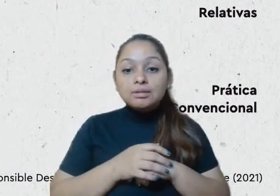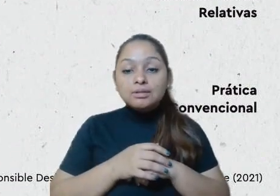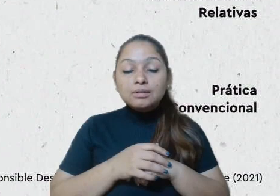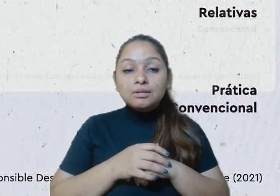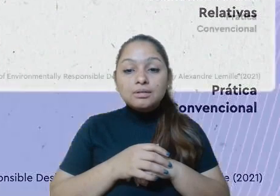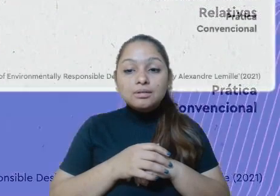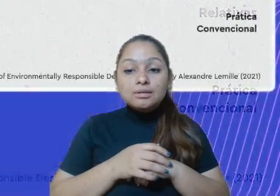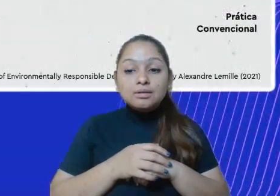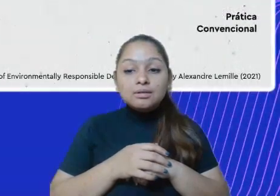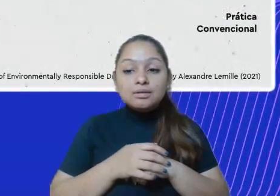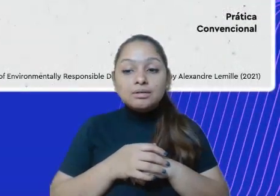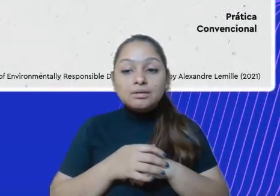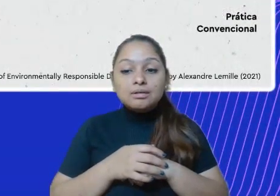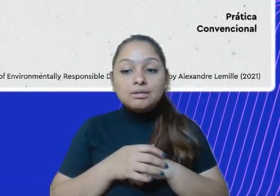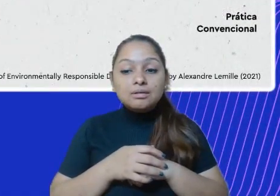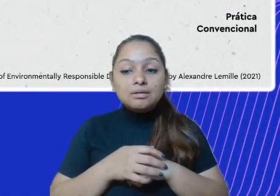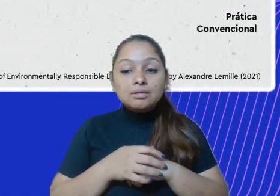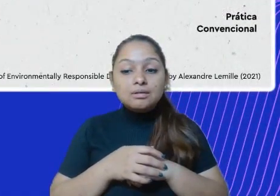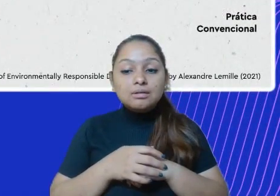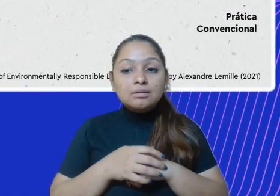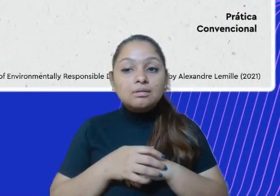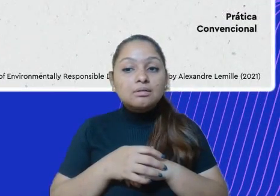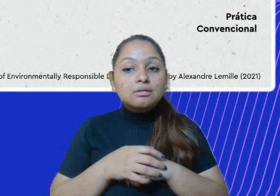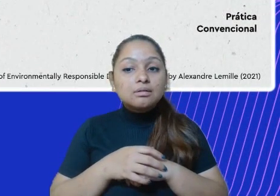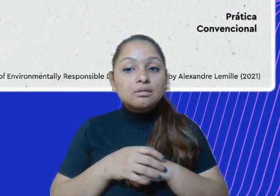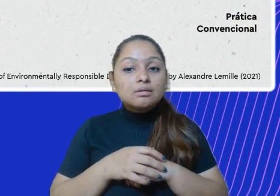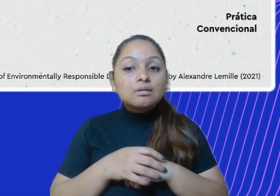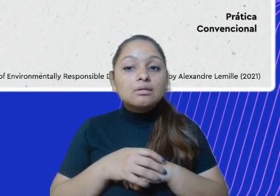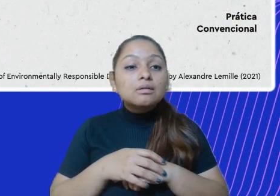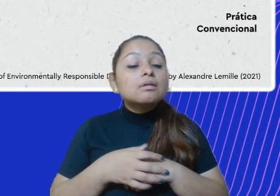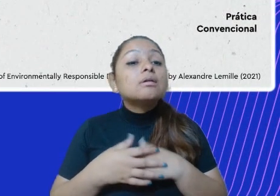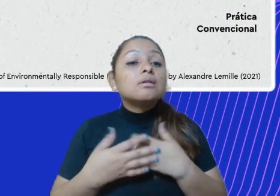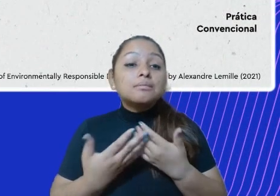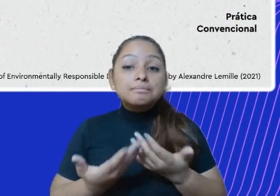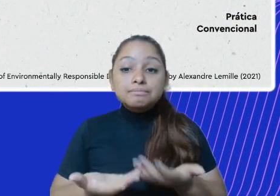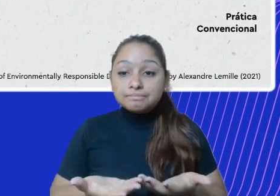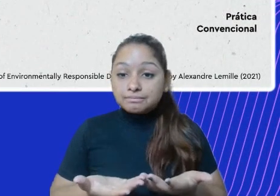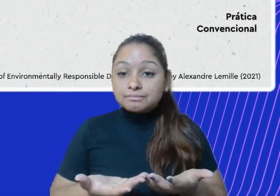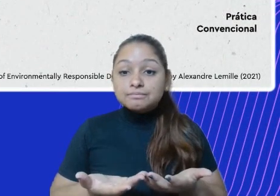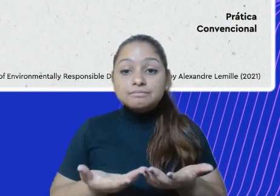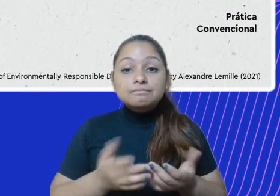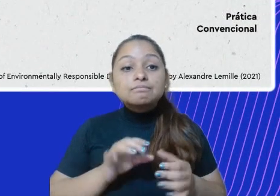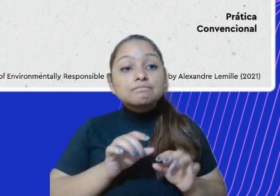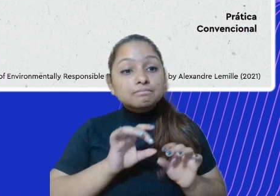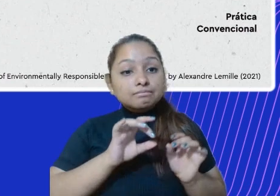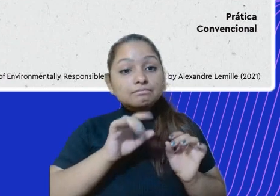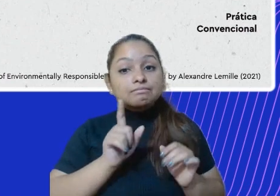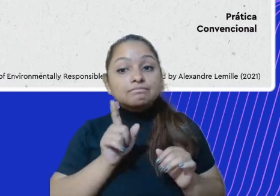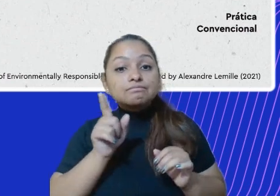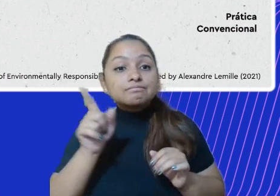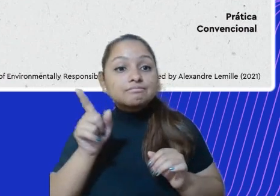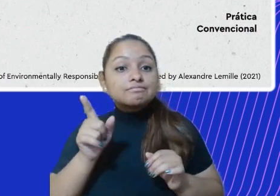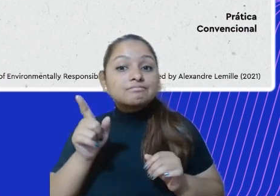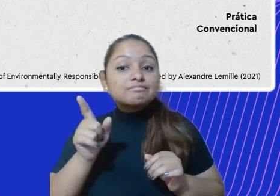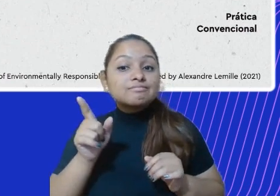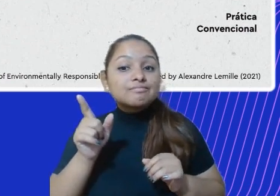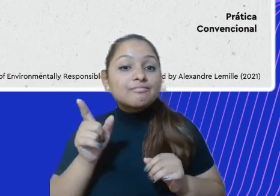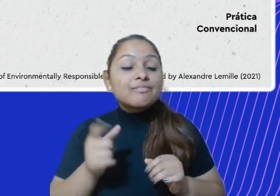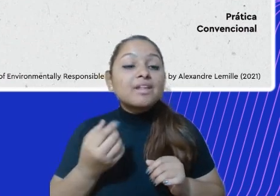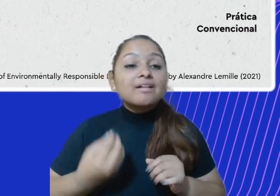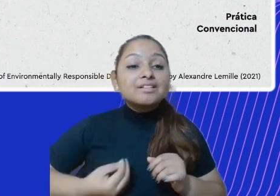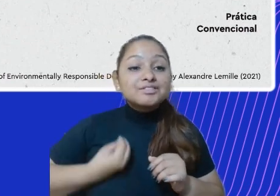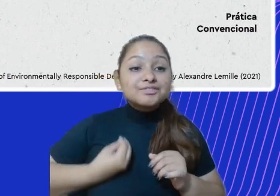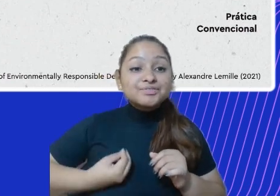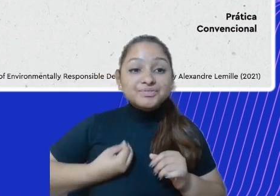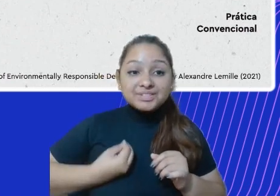more systemic view of business in a circular idea. And based on that, we are going to get to models of life that